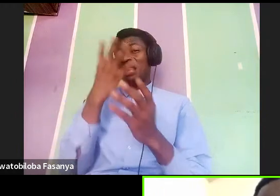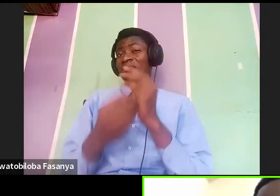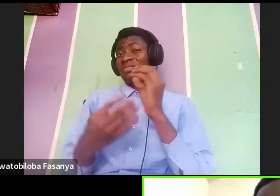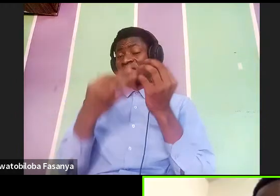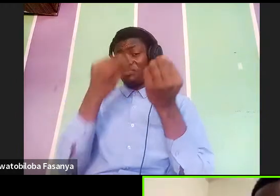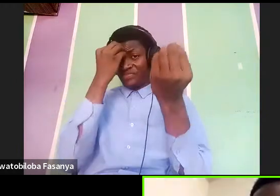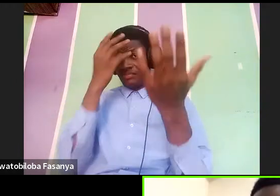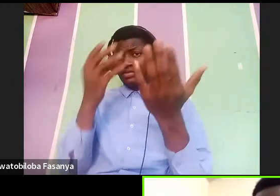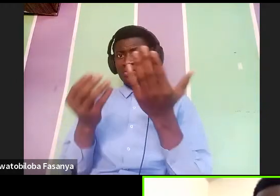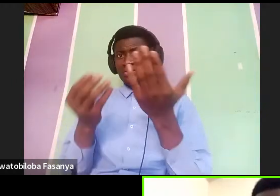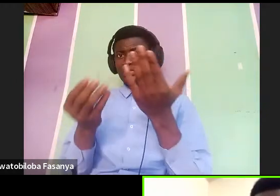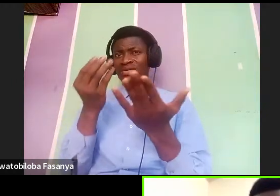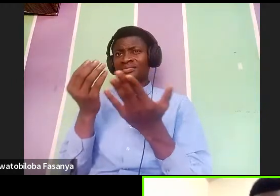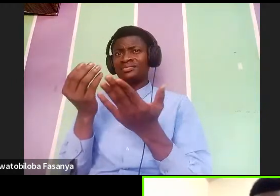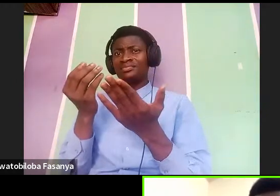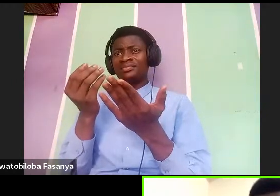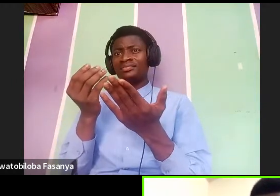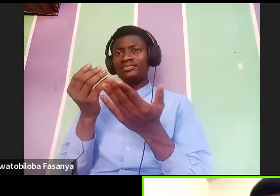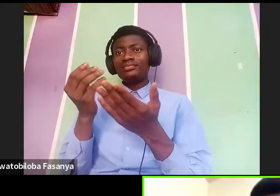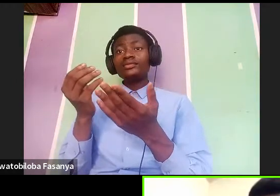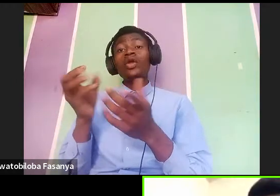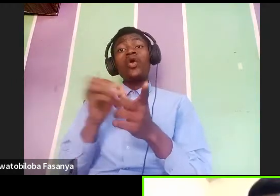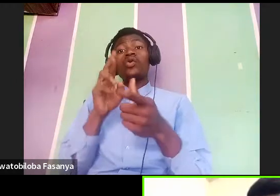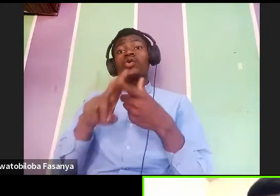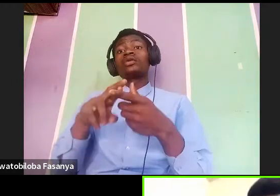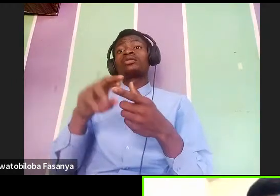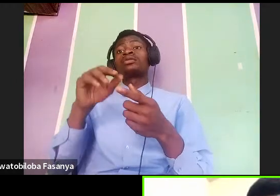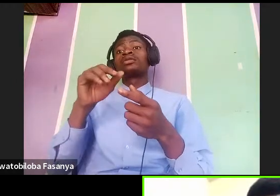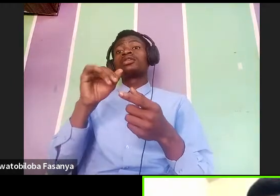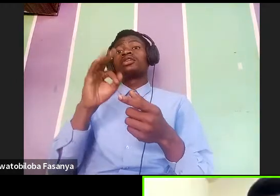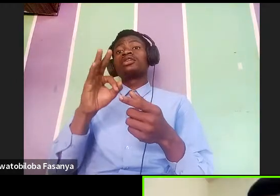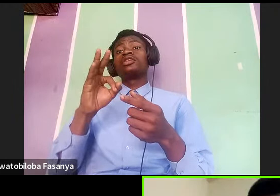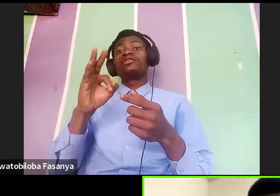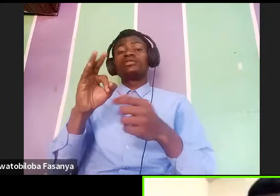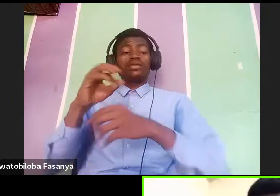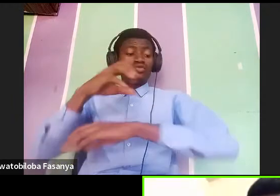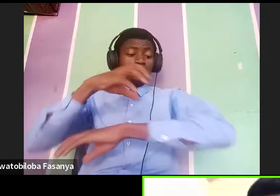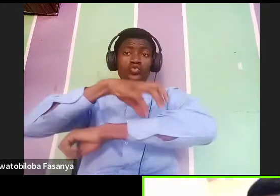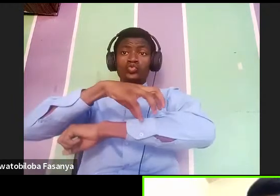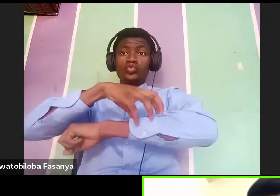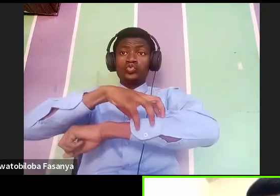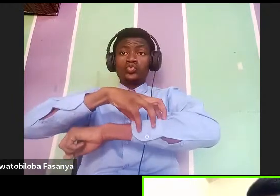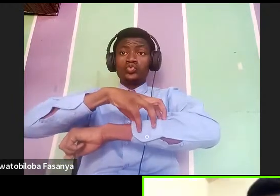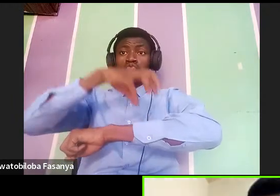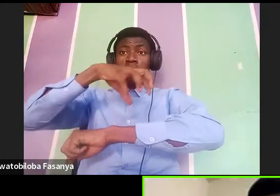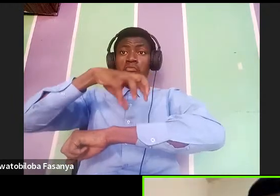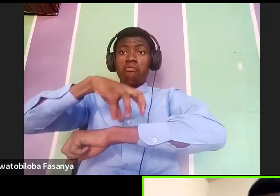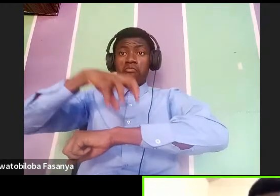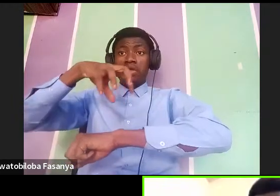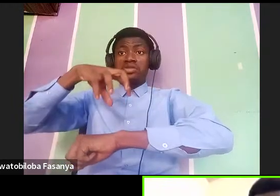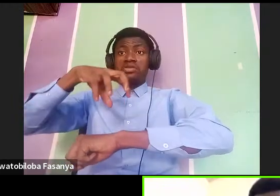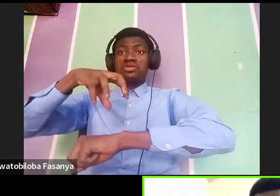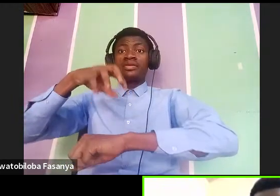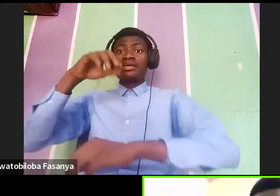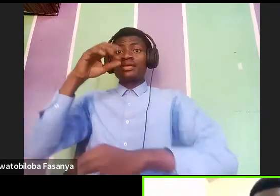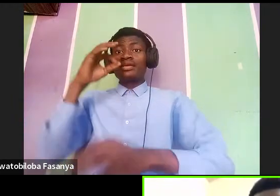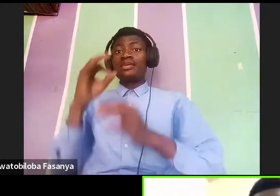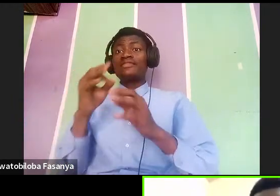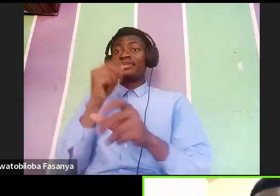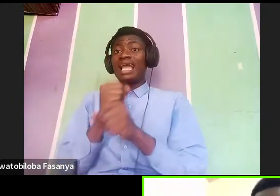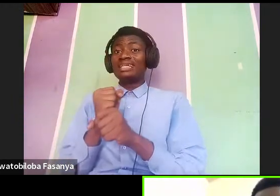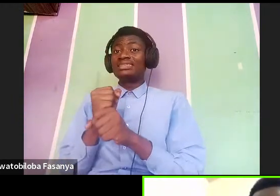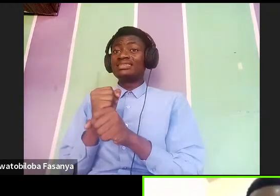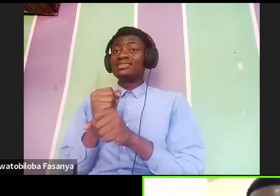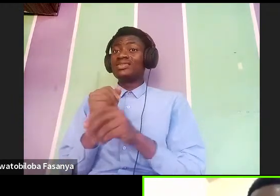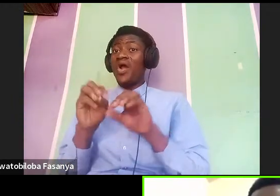maybe if the swelling gets organized, it probably may just stay the same, like a scar tissue. It's